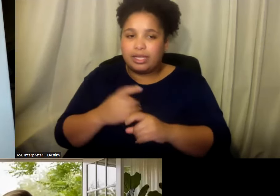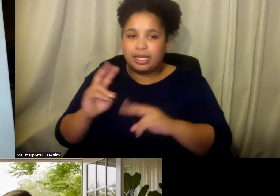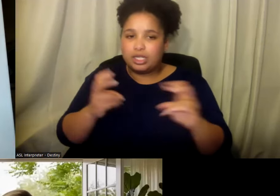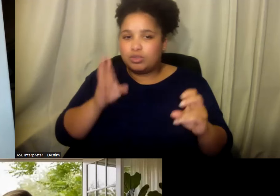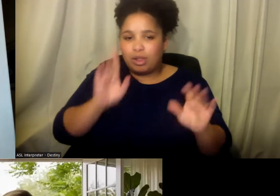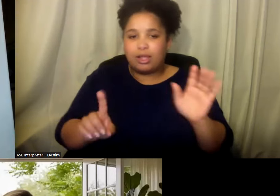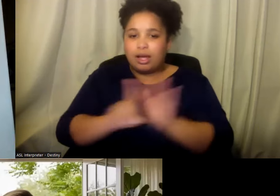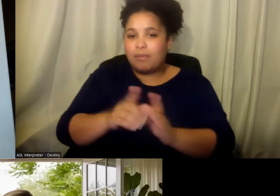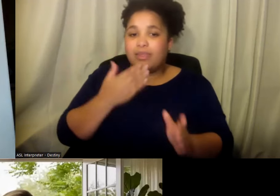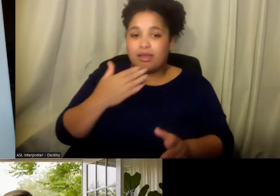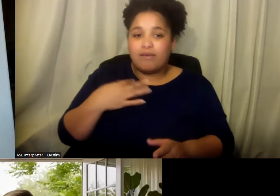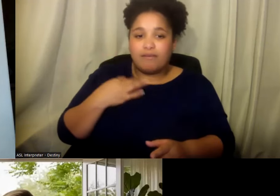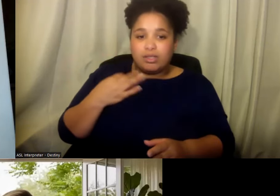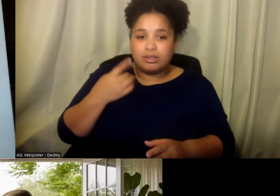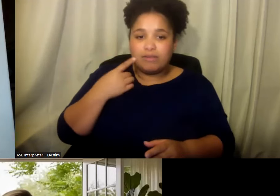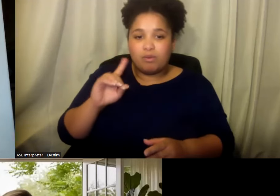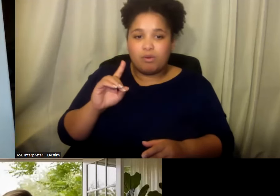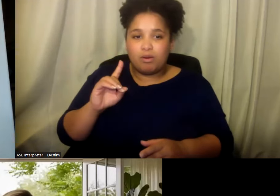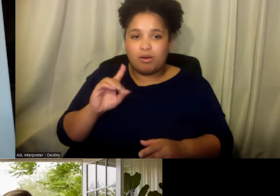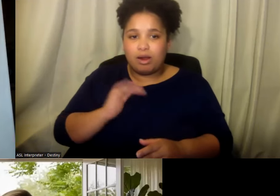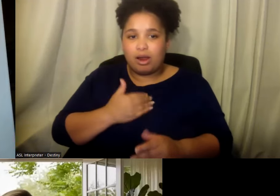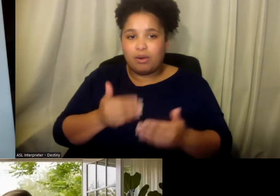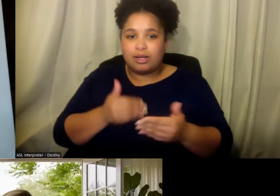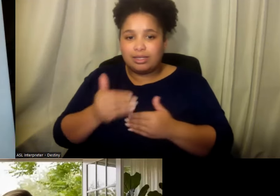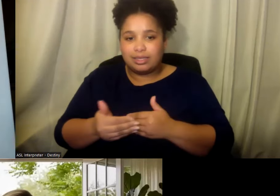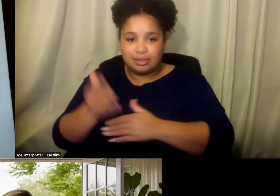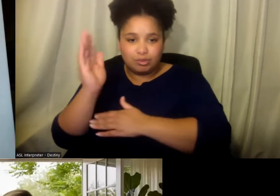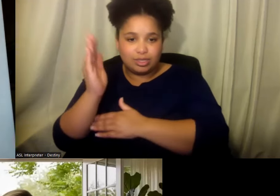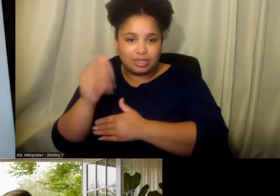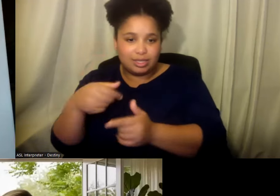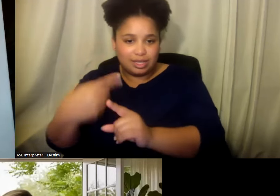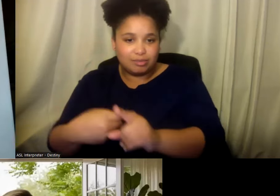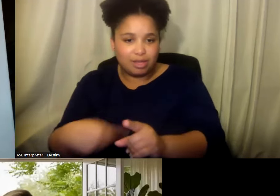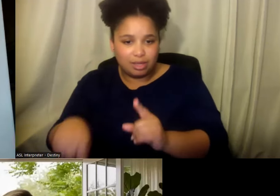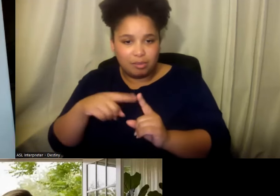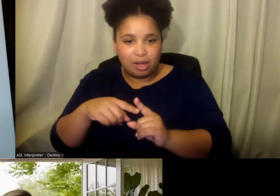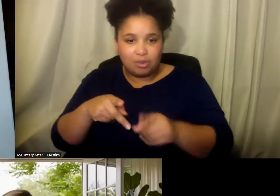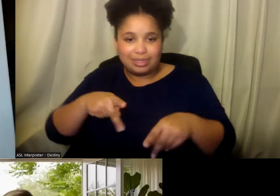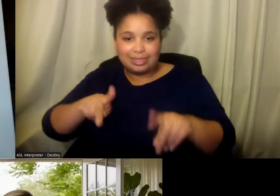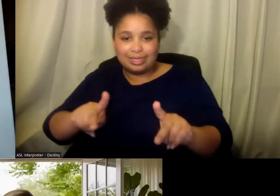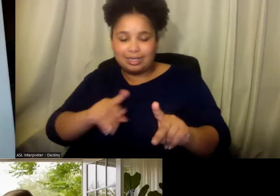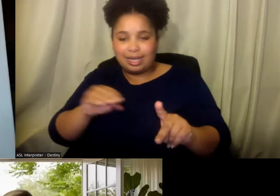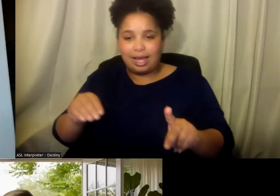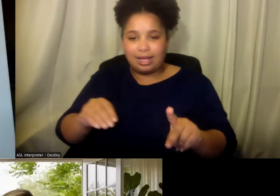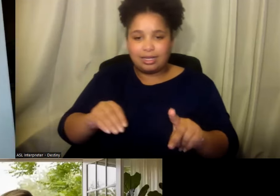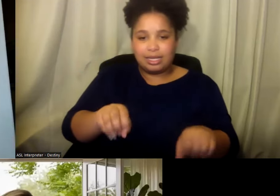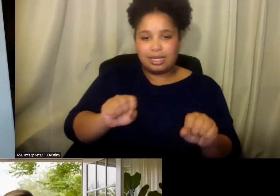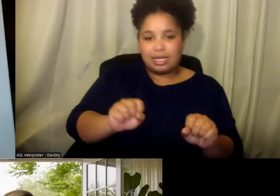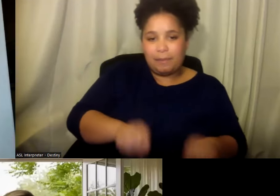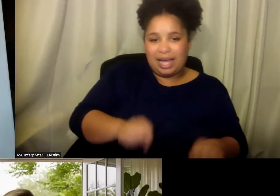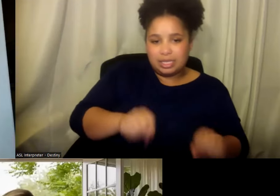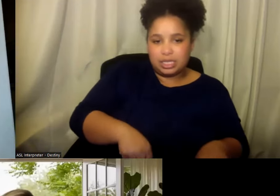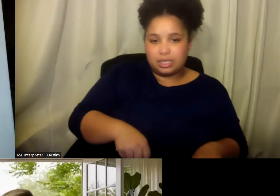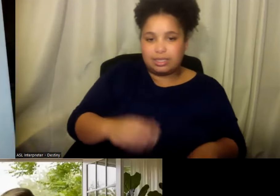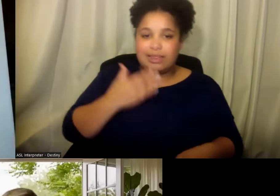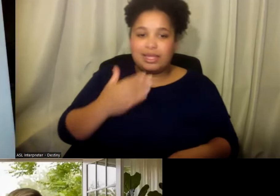thank you for volunteering for our presentation next month on consent and capacity. So it'd be great.